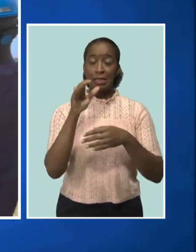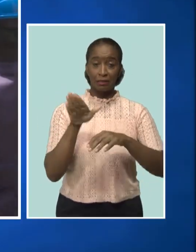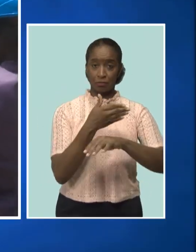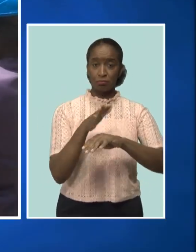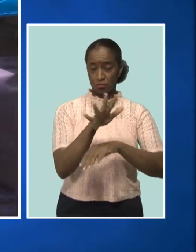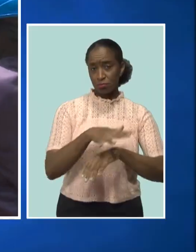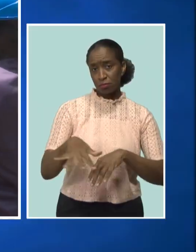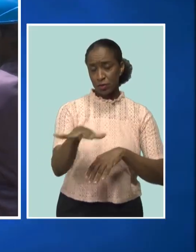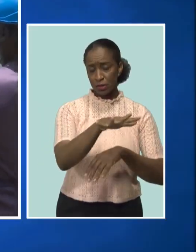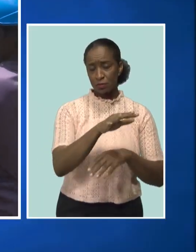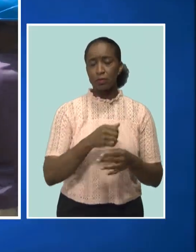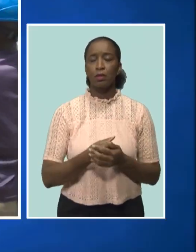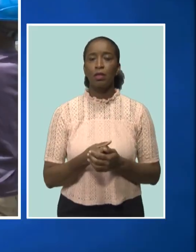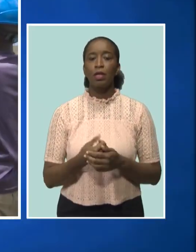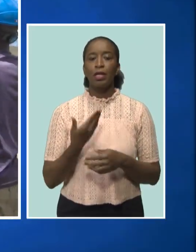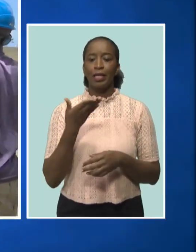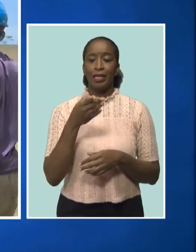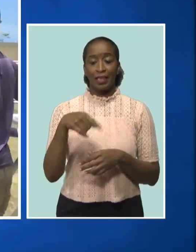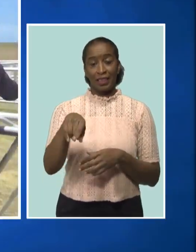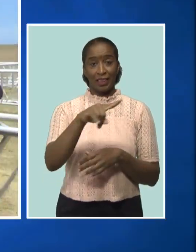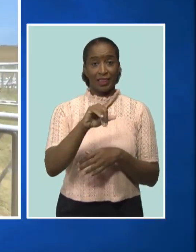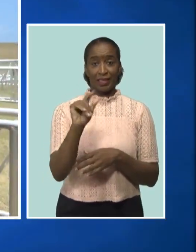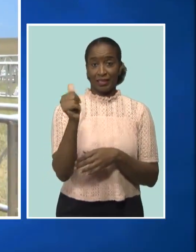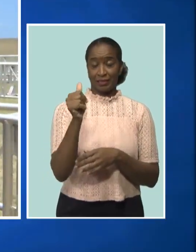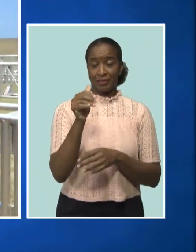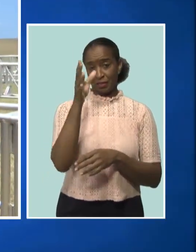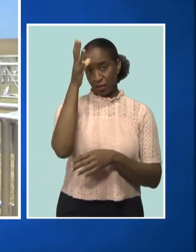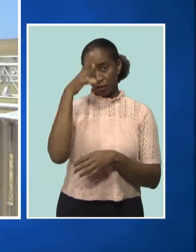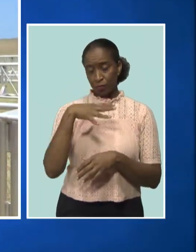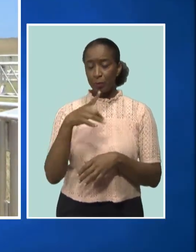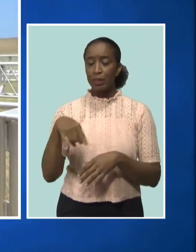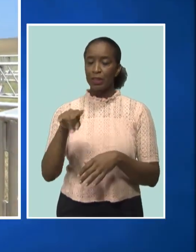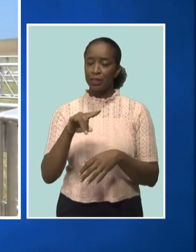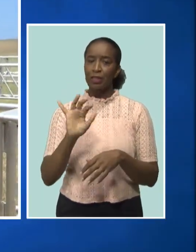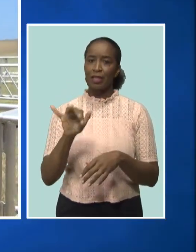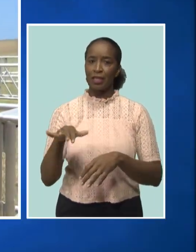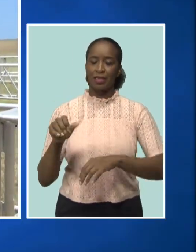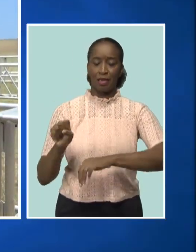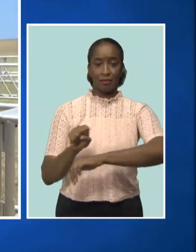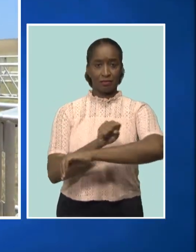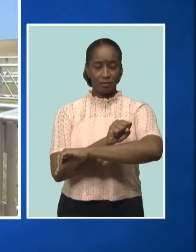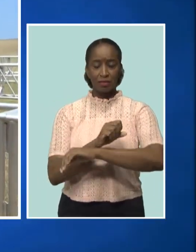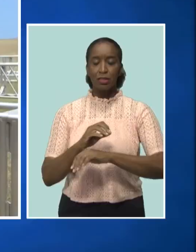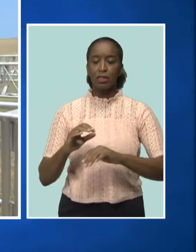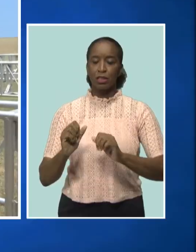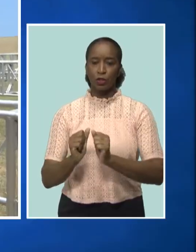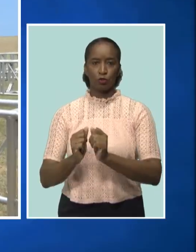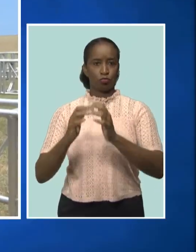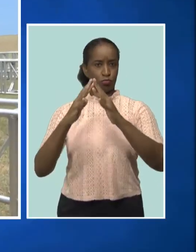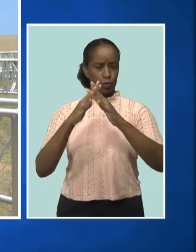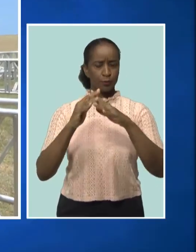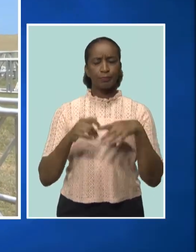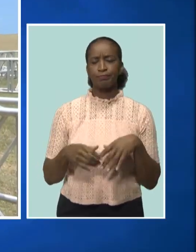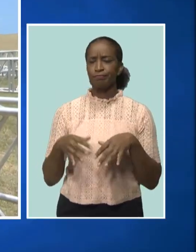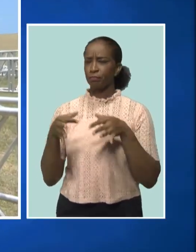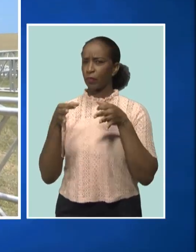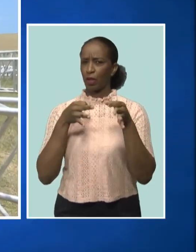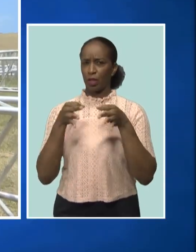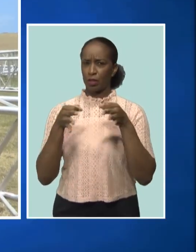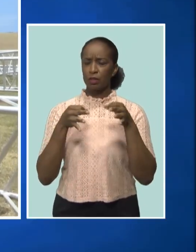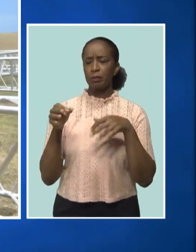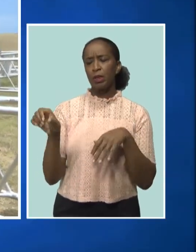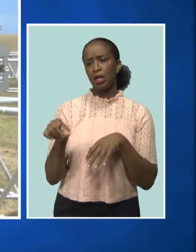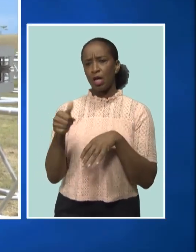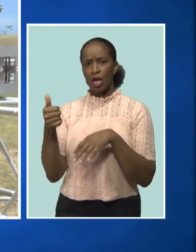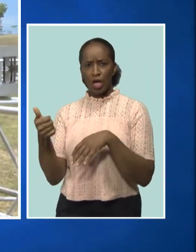met up with a team of 10 men who were busy erecting the stage in Waterford, St. Michael. Mr. Quinton explained, unlike other structures